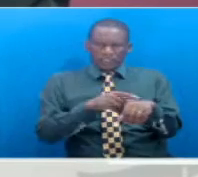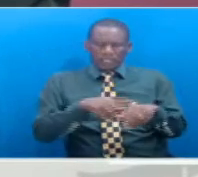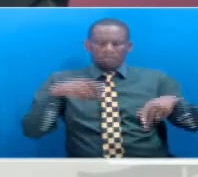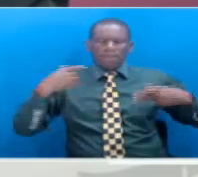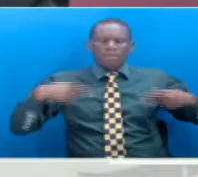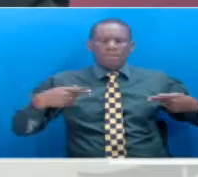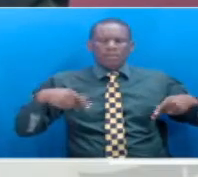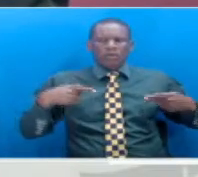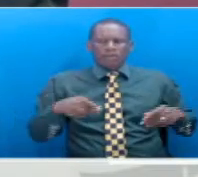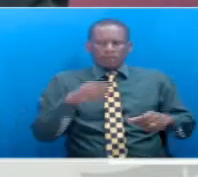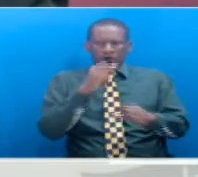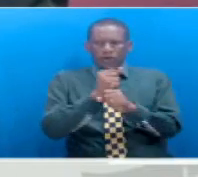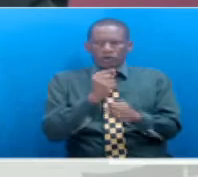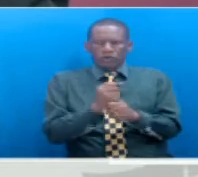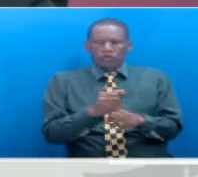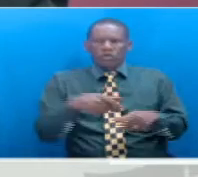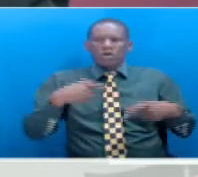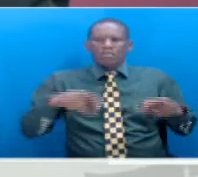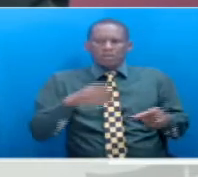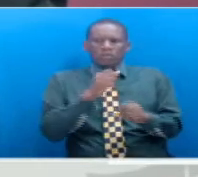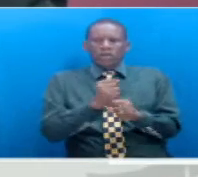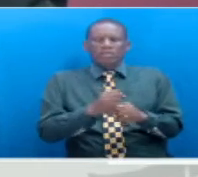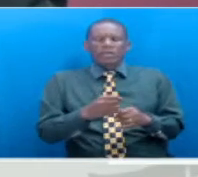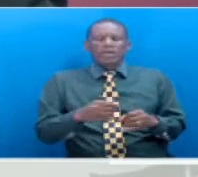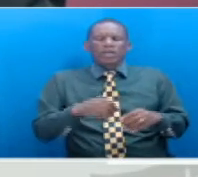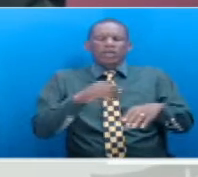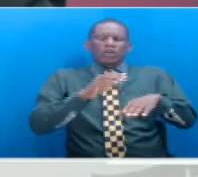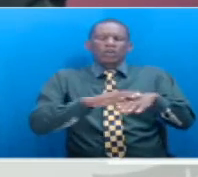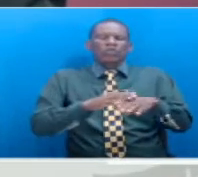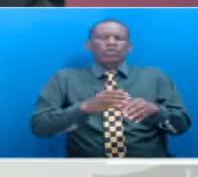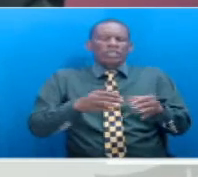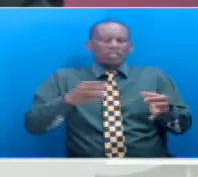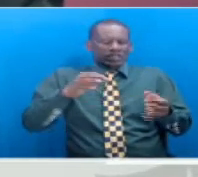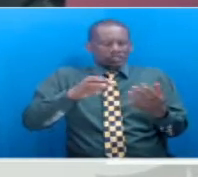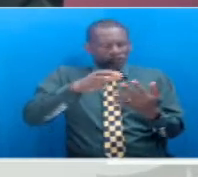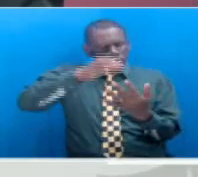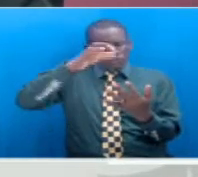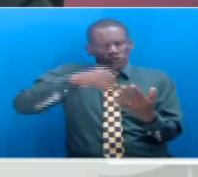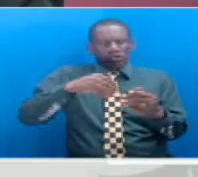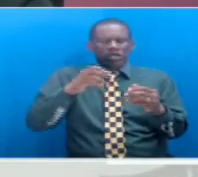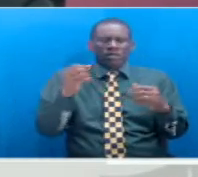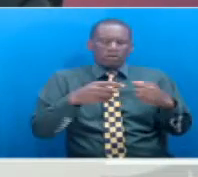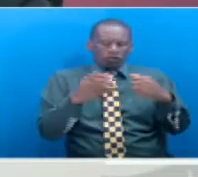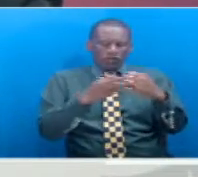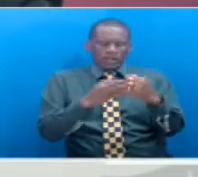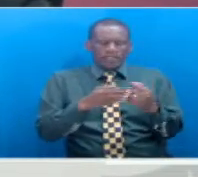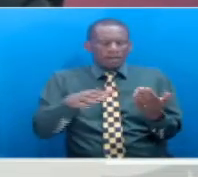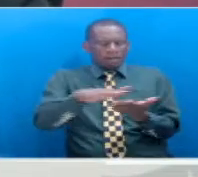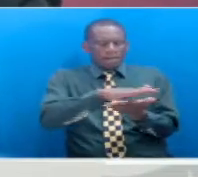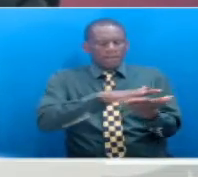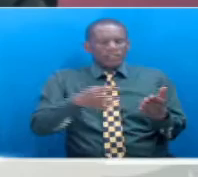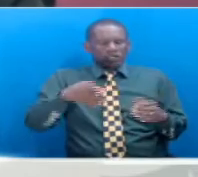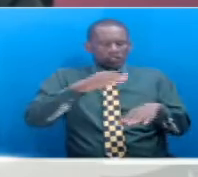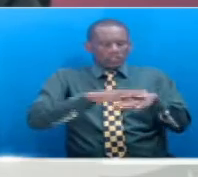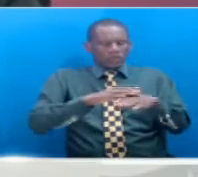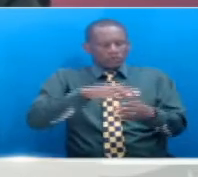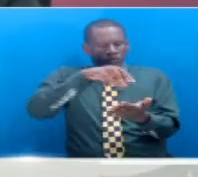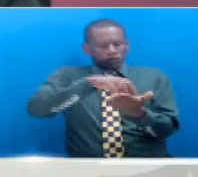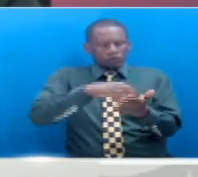will make informed choices come the August. So basically, we are in a good